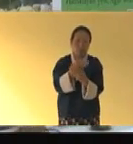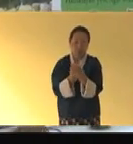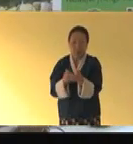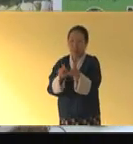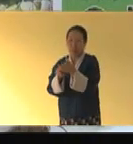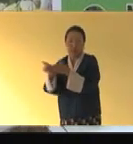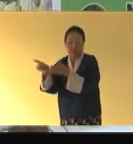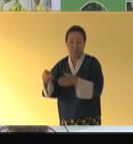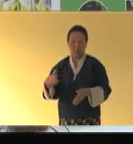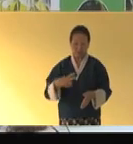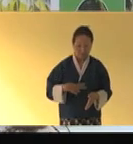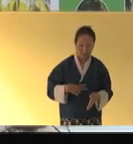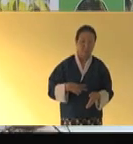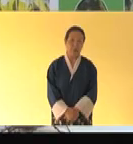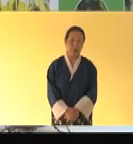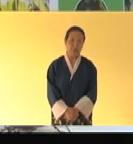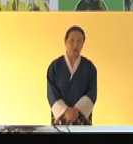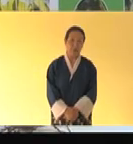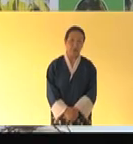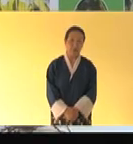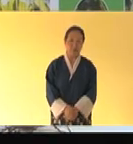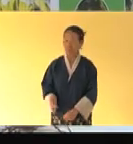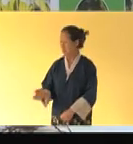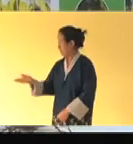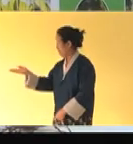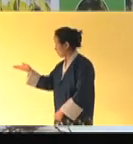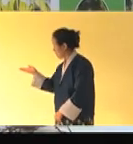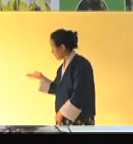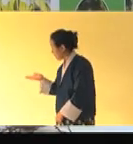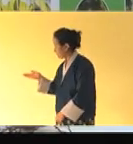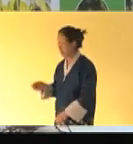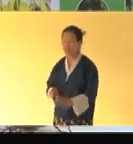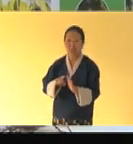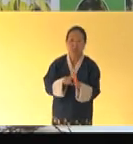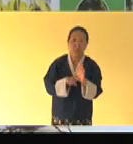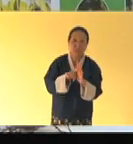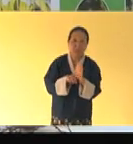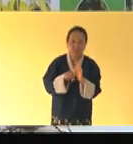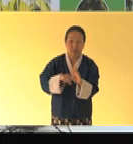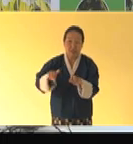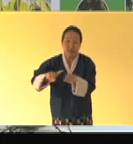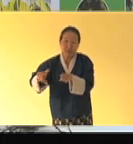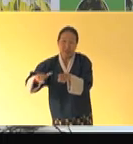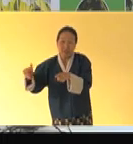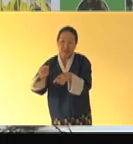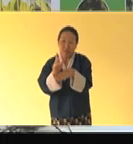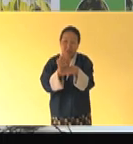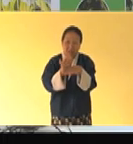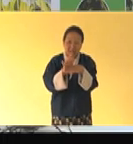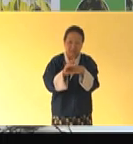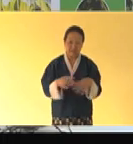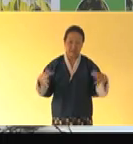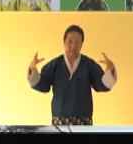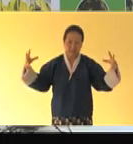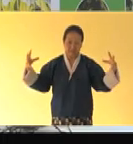Tochula and also in eastern parts like Yangtze. And coming to the red list species, so red listing is basically the categorization